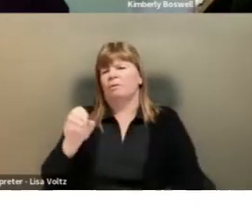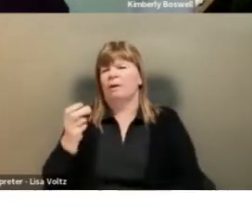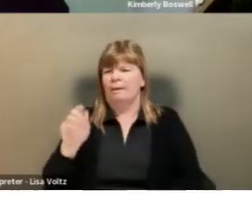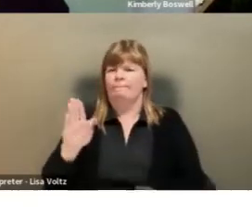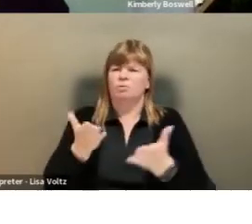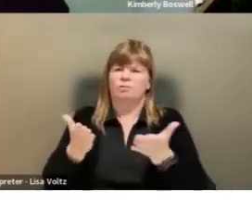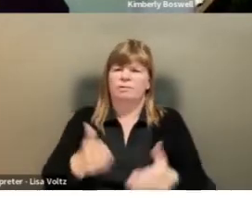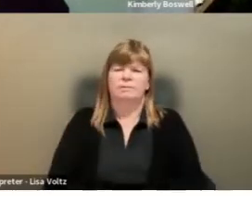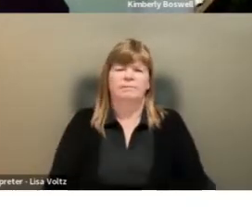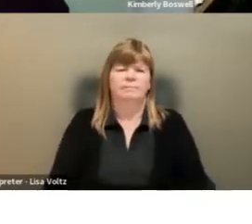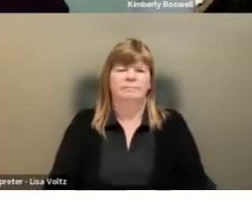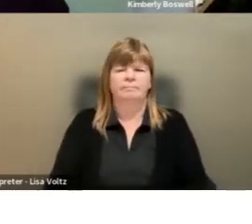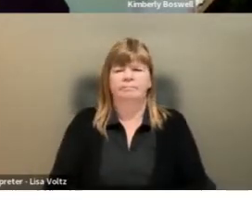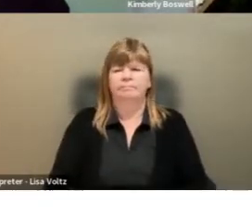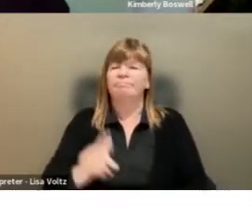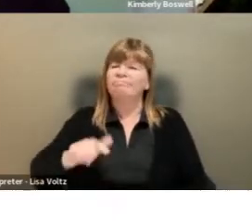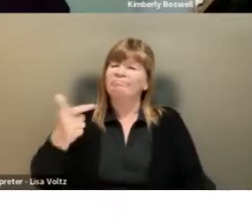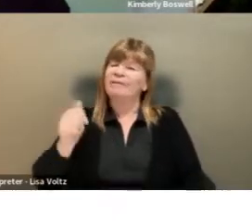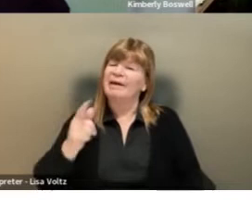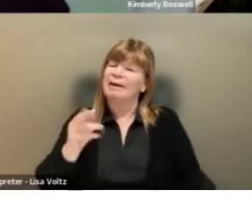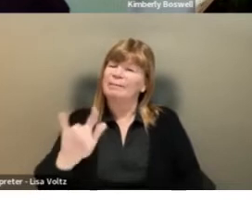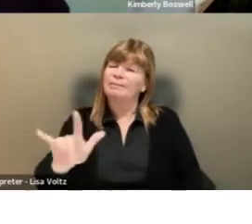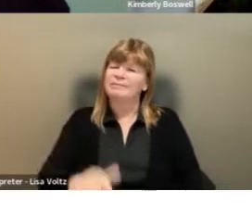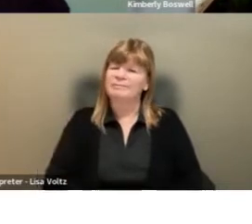Services. April,